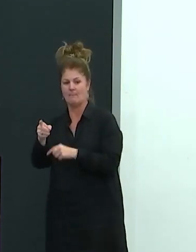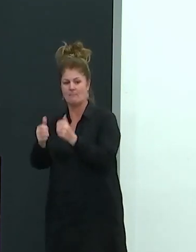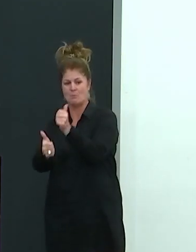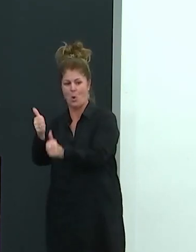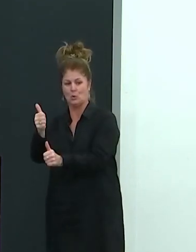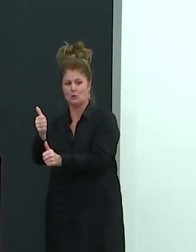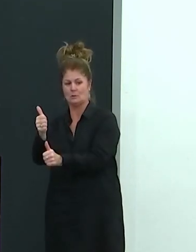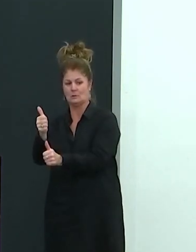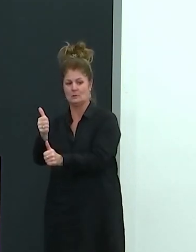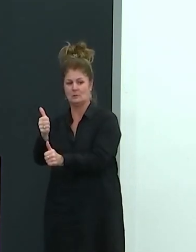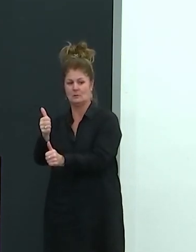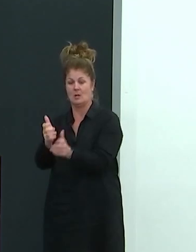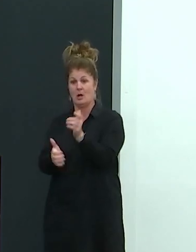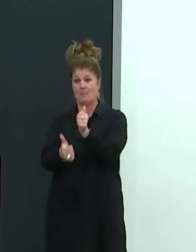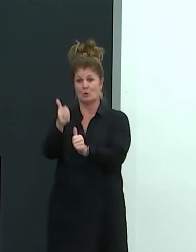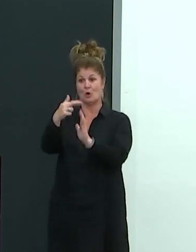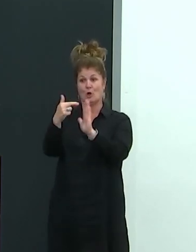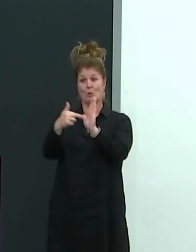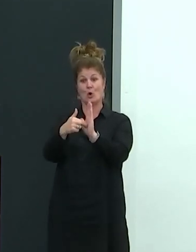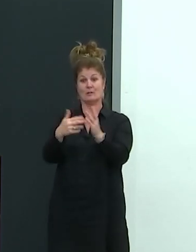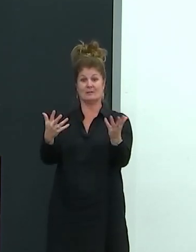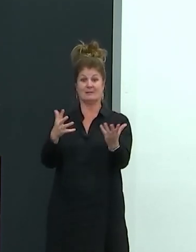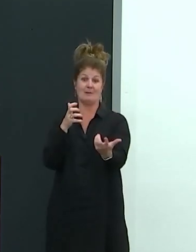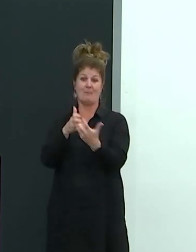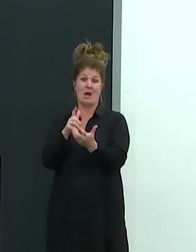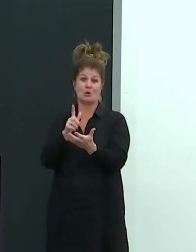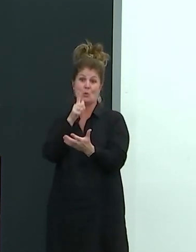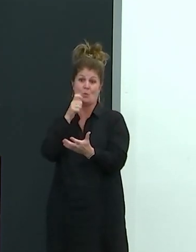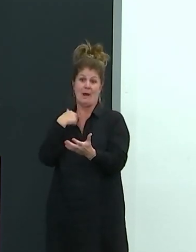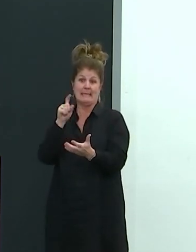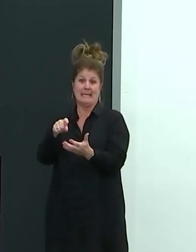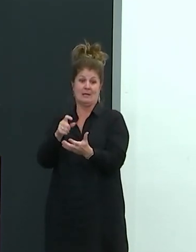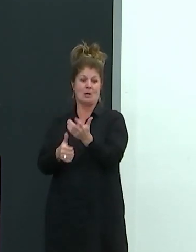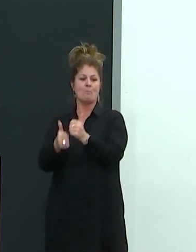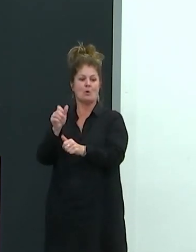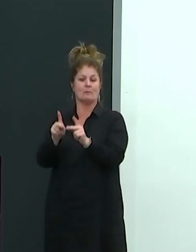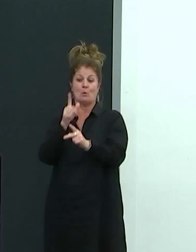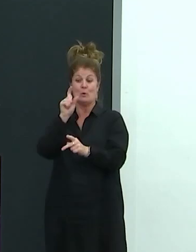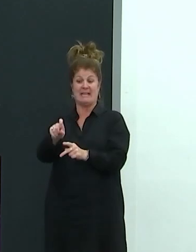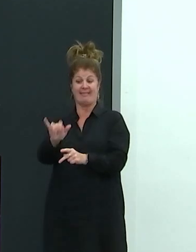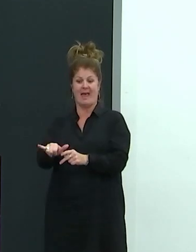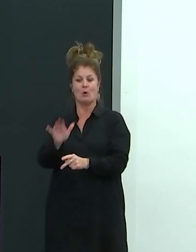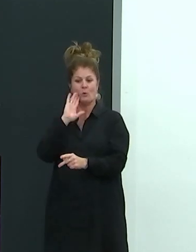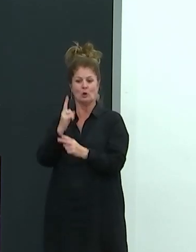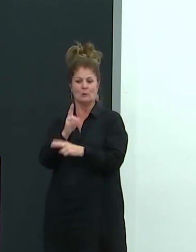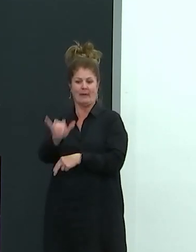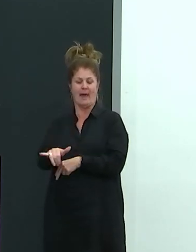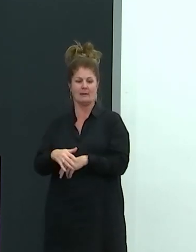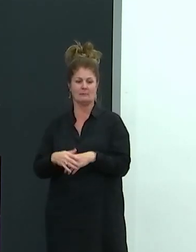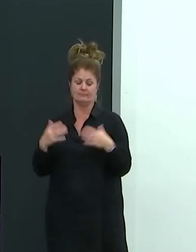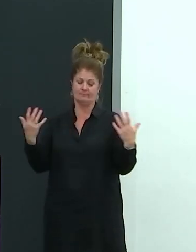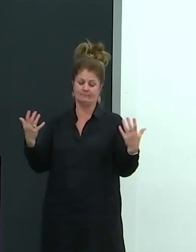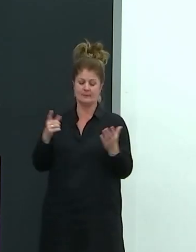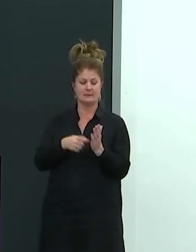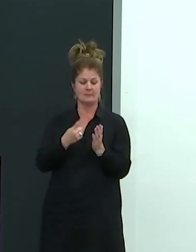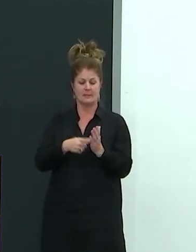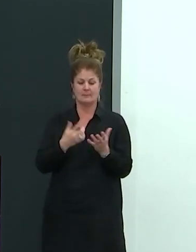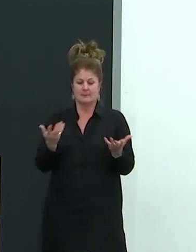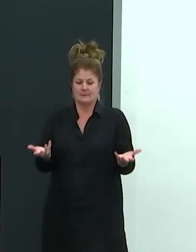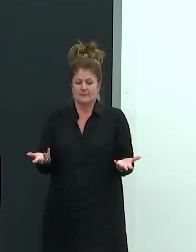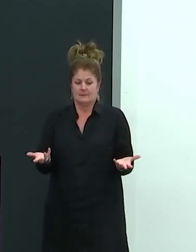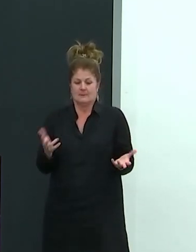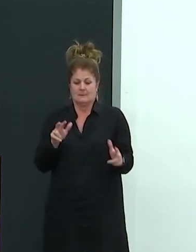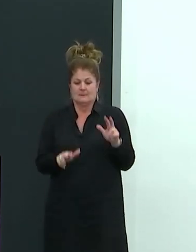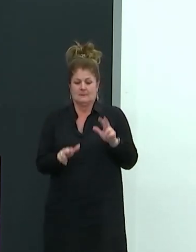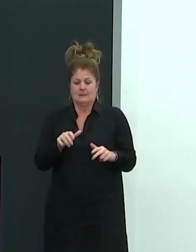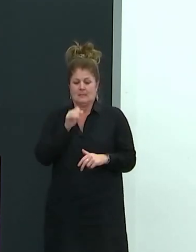amount of needs that you can? In the face of no clear, correct answer, some unfortunately choose indecision or to